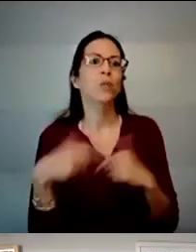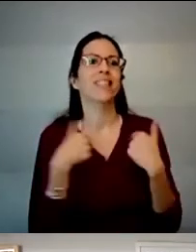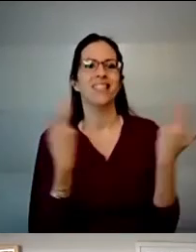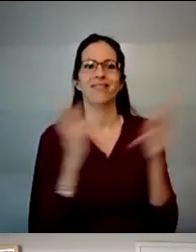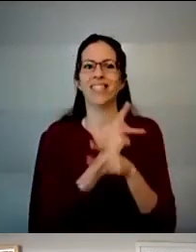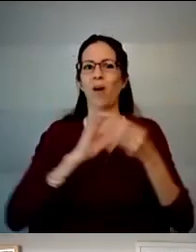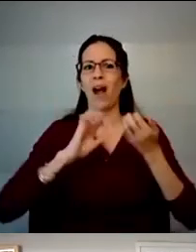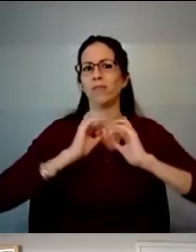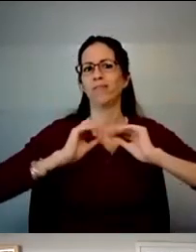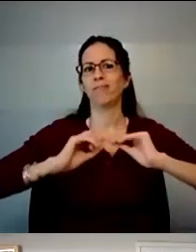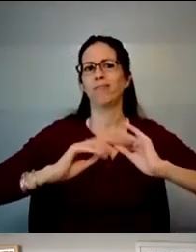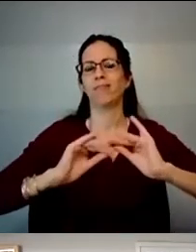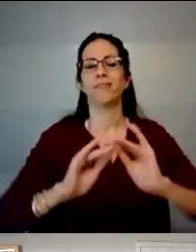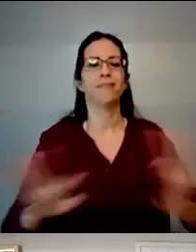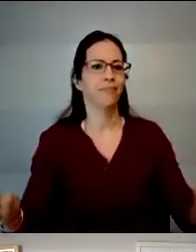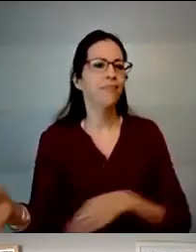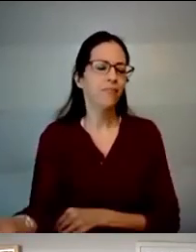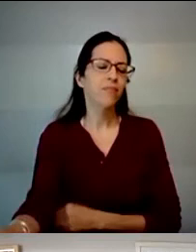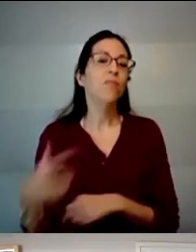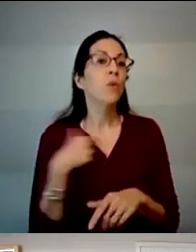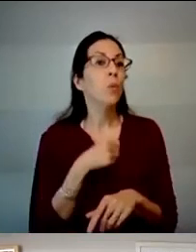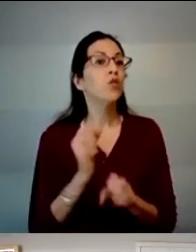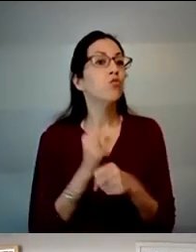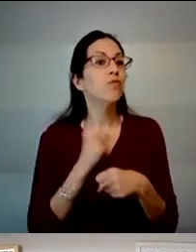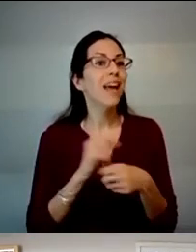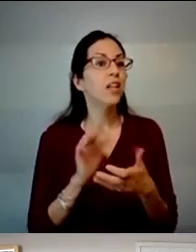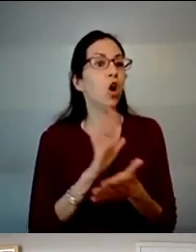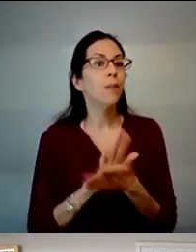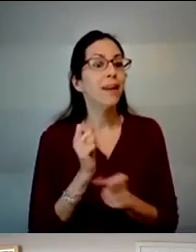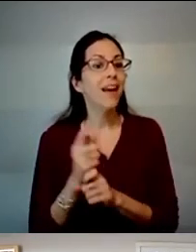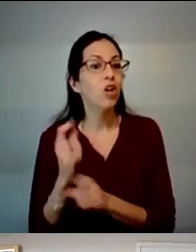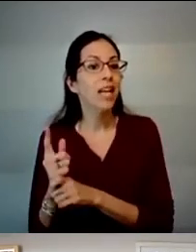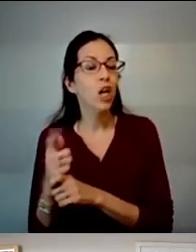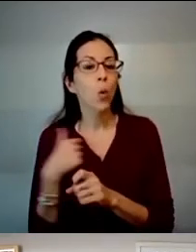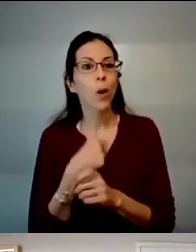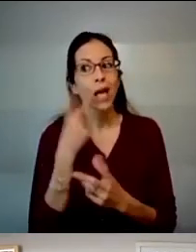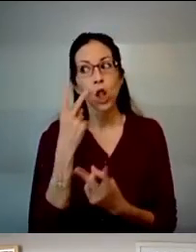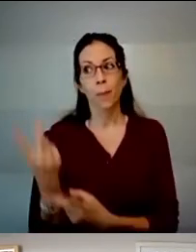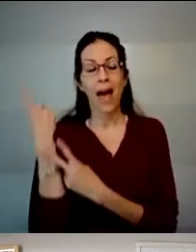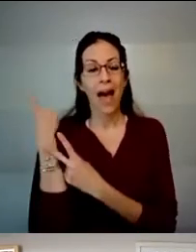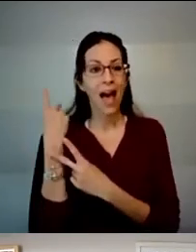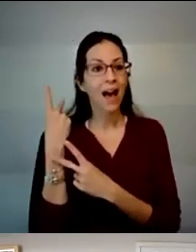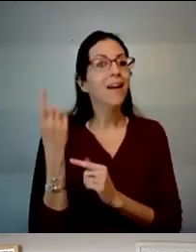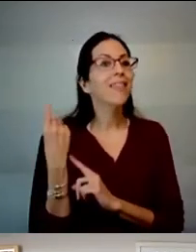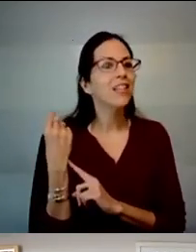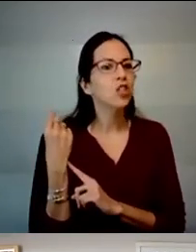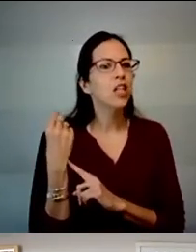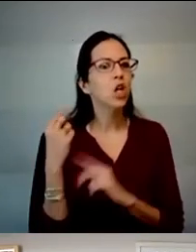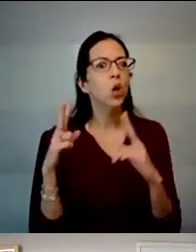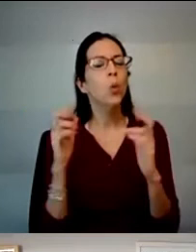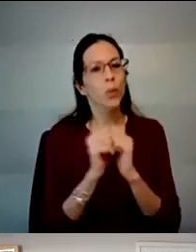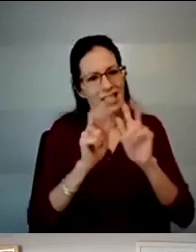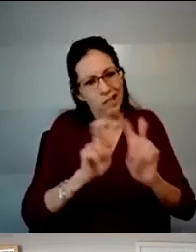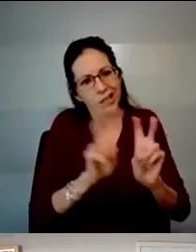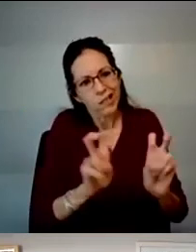know, we create a document every year where we look at the last year in a lot of different detail, like where the expenses were,